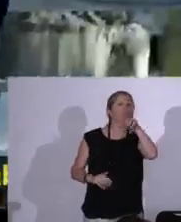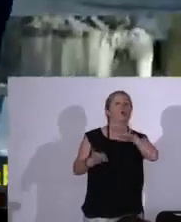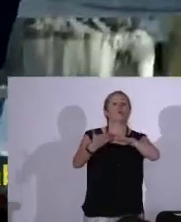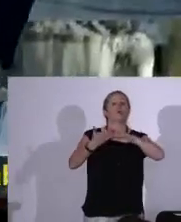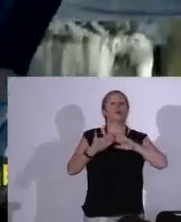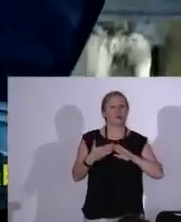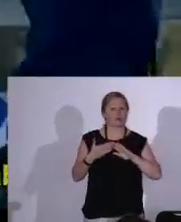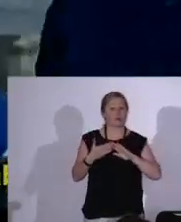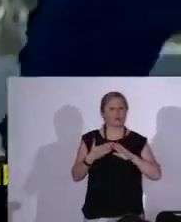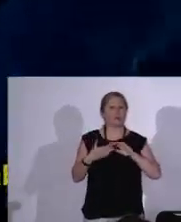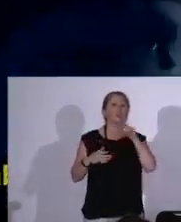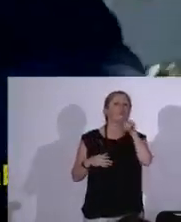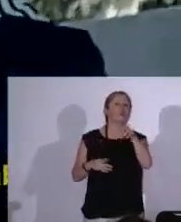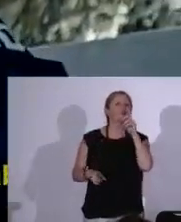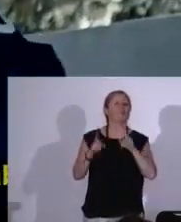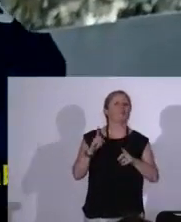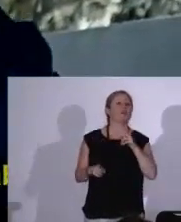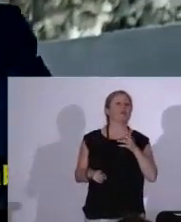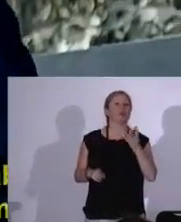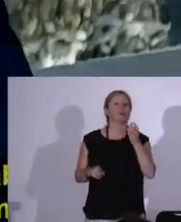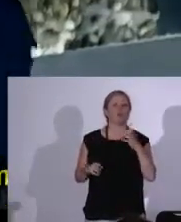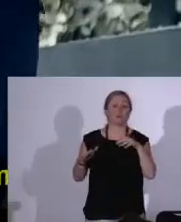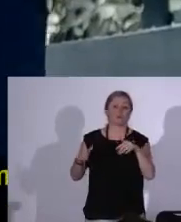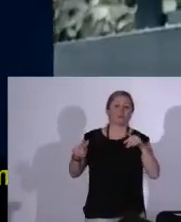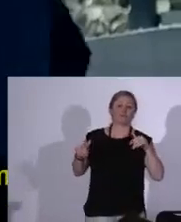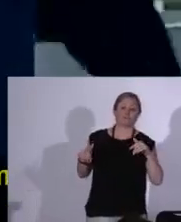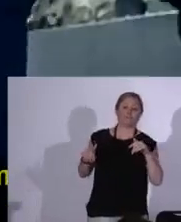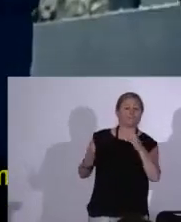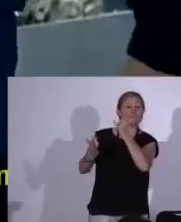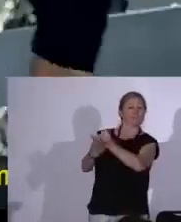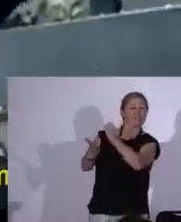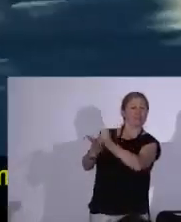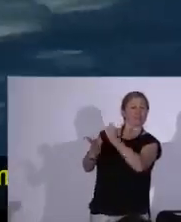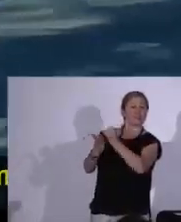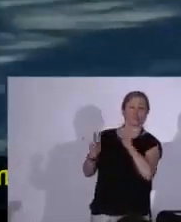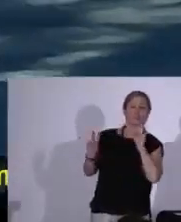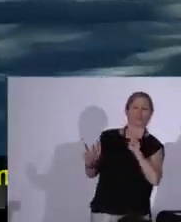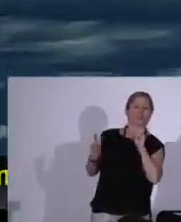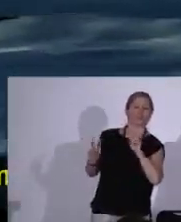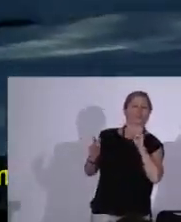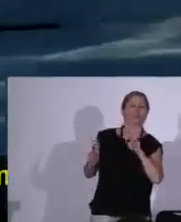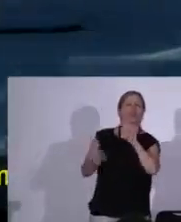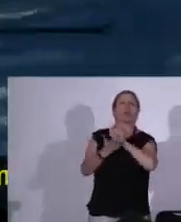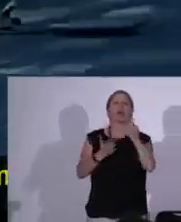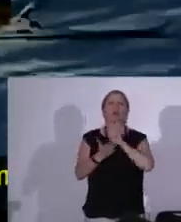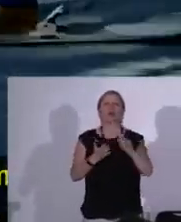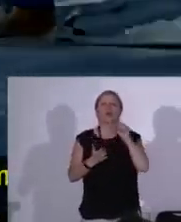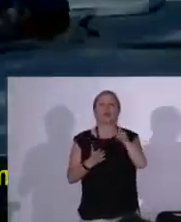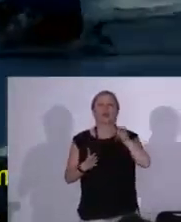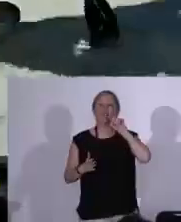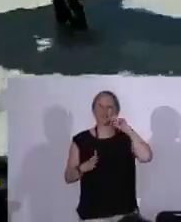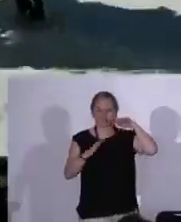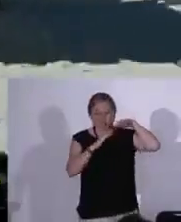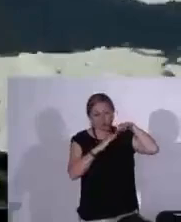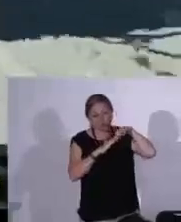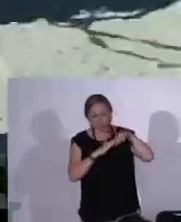much. You've actually sometimes got to let them make a few mistakes. So eventually, you might get down the bottom of the slope and you might